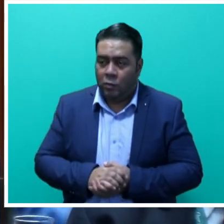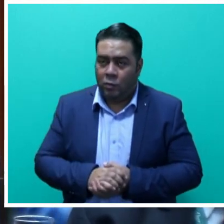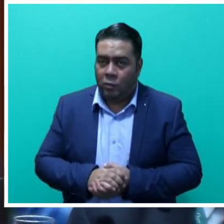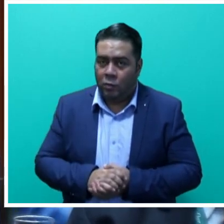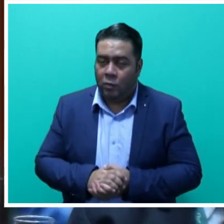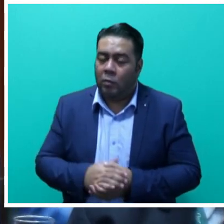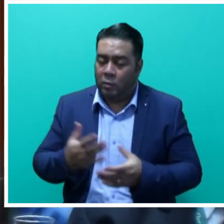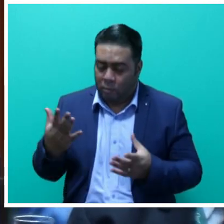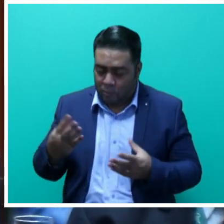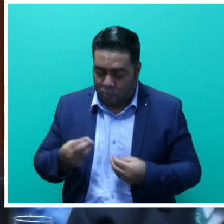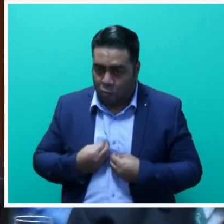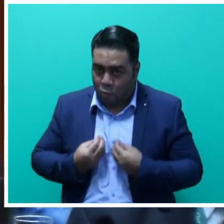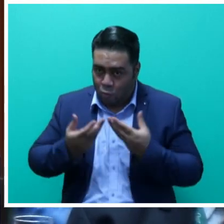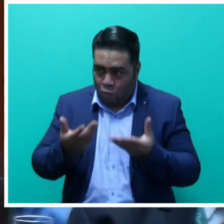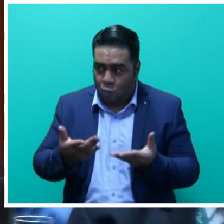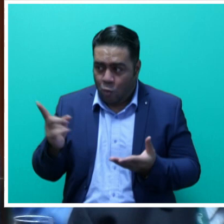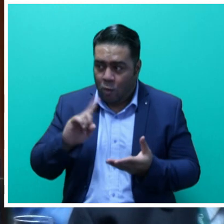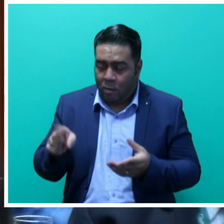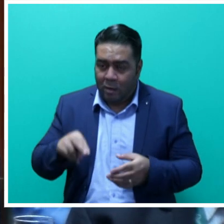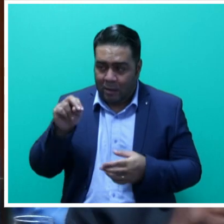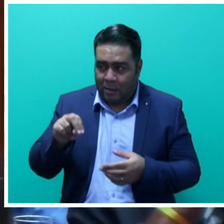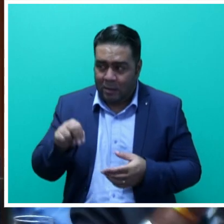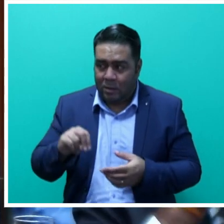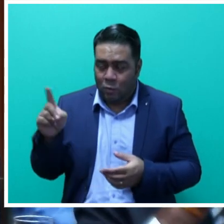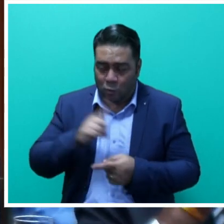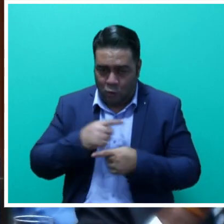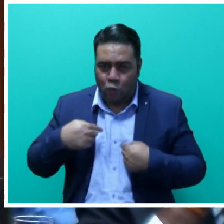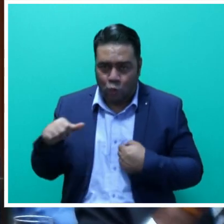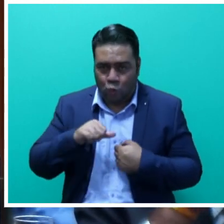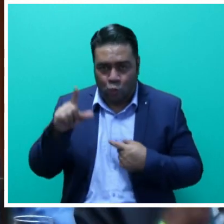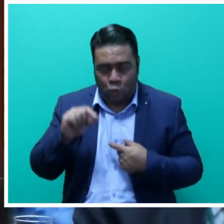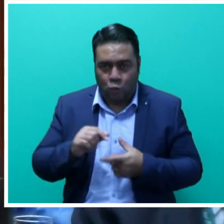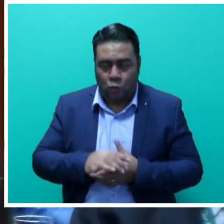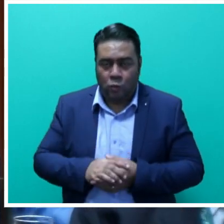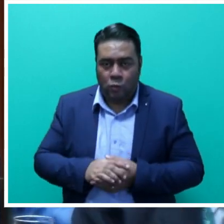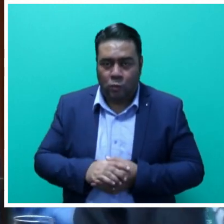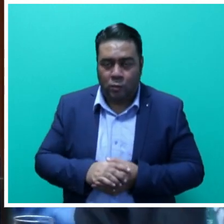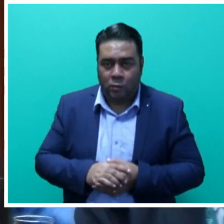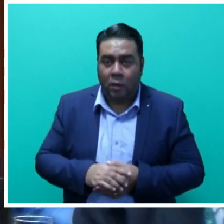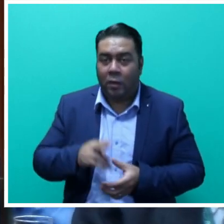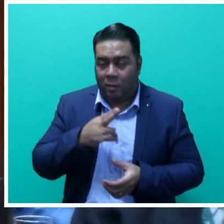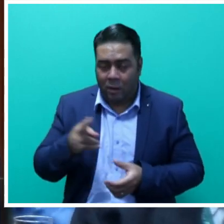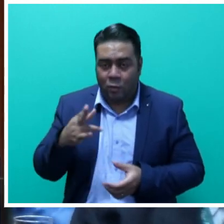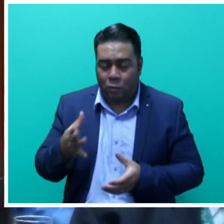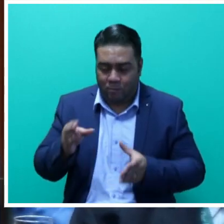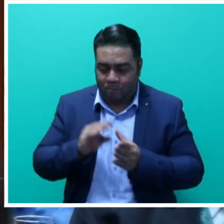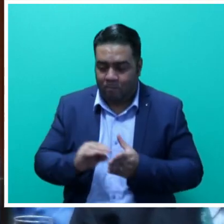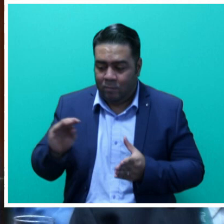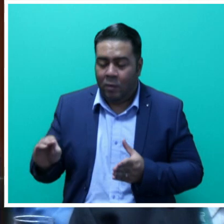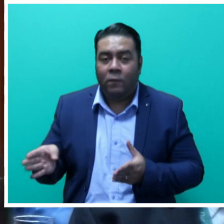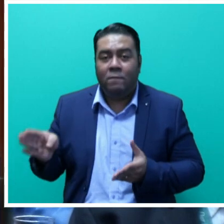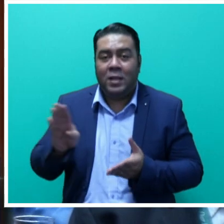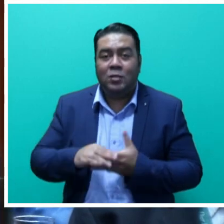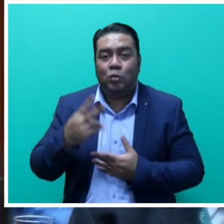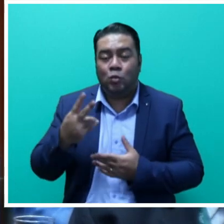coming forth with what they need we should do. That will be accommodated in phase 2 and phase